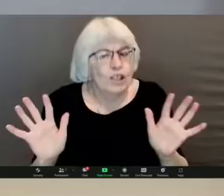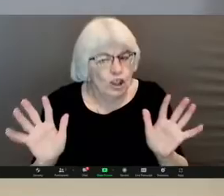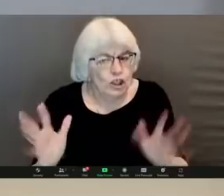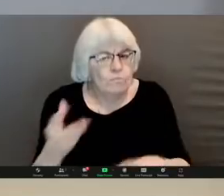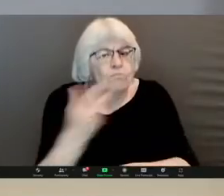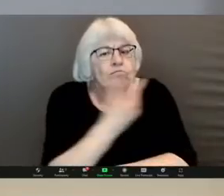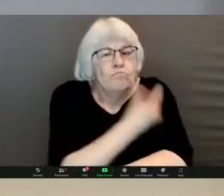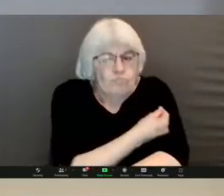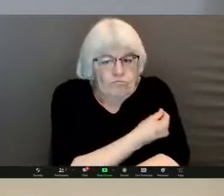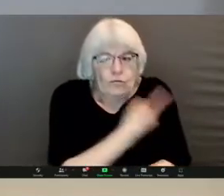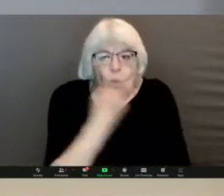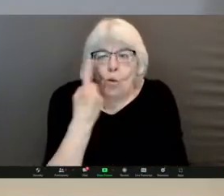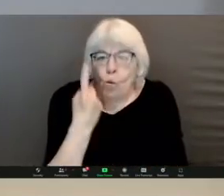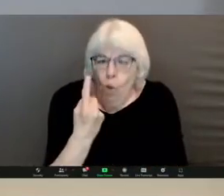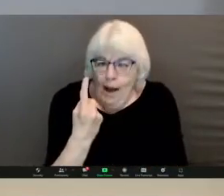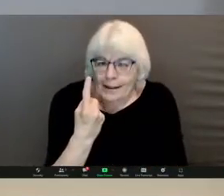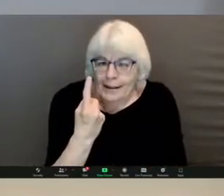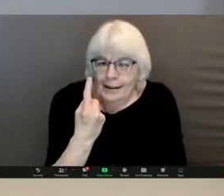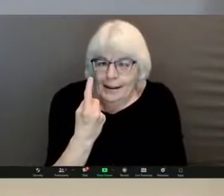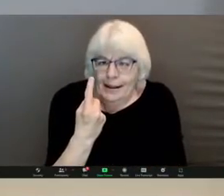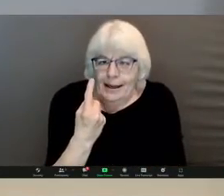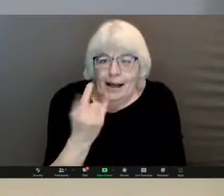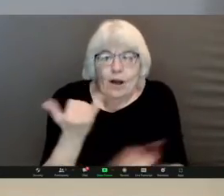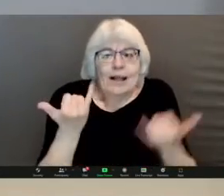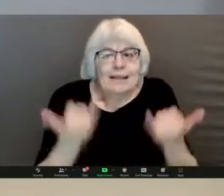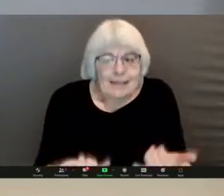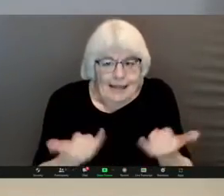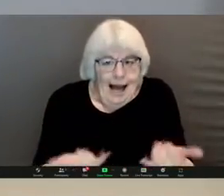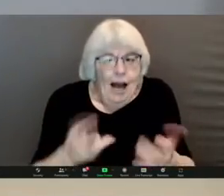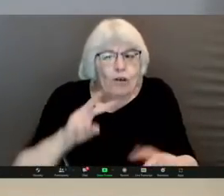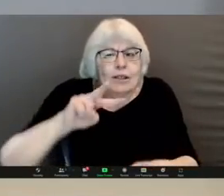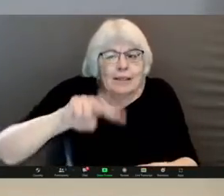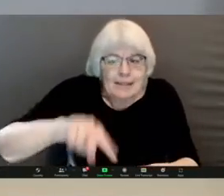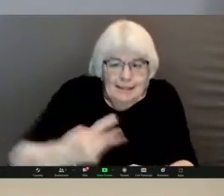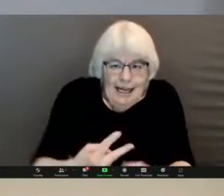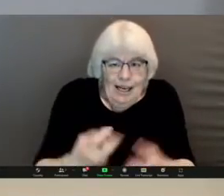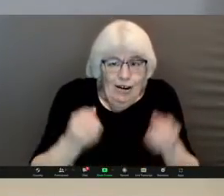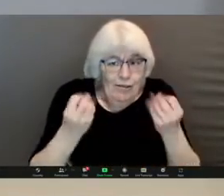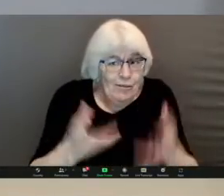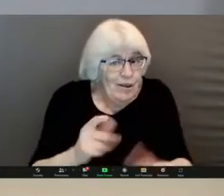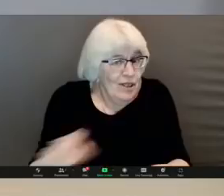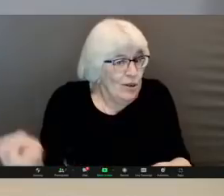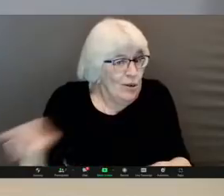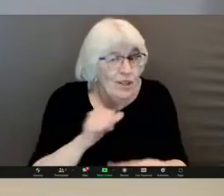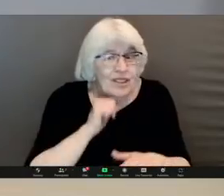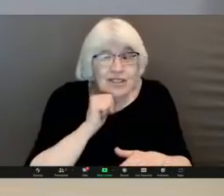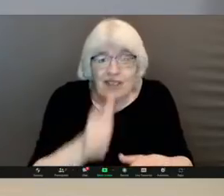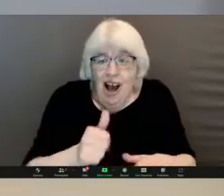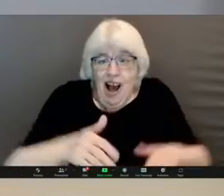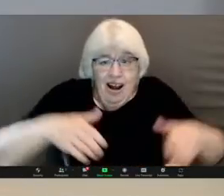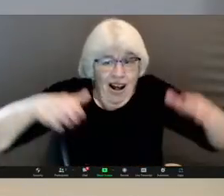dose and do not have a second dose appointment, please make an appointment or drop into a vaccine clinic or a pharmacy.